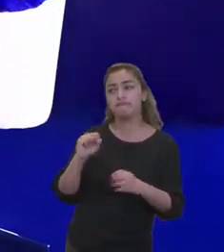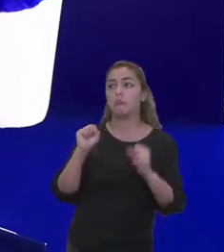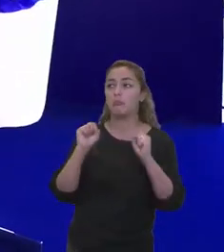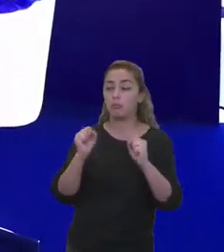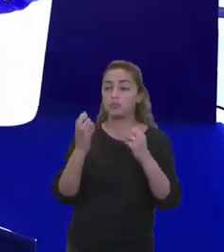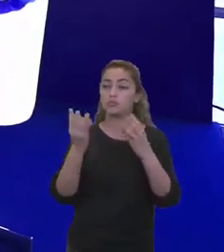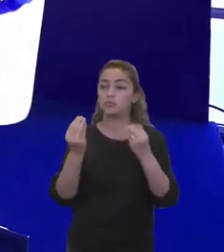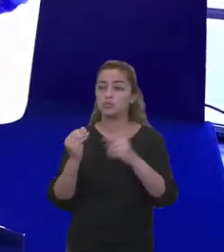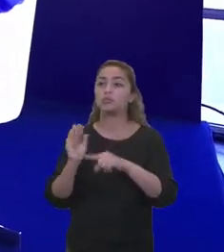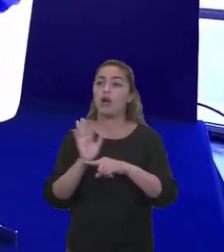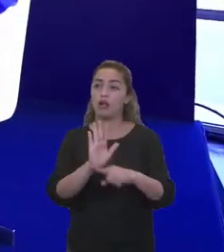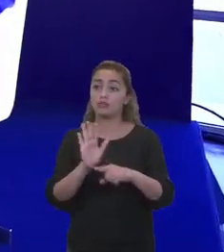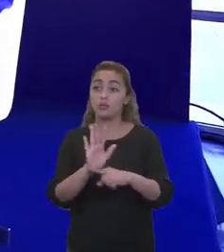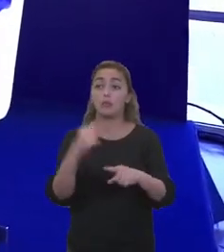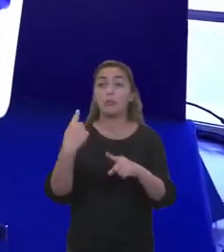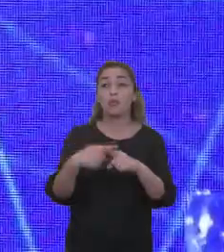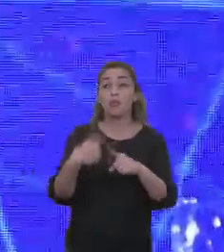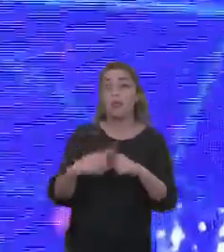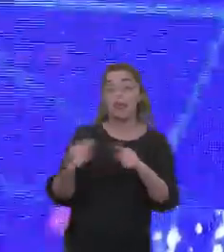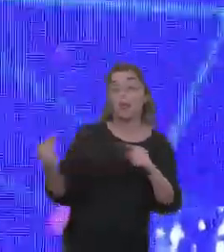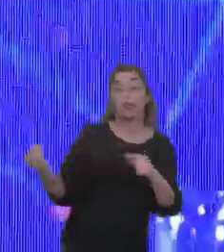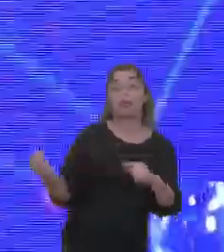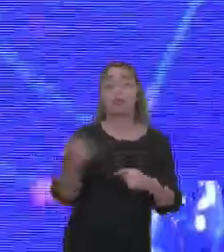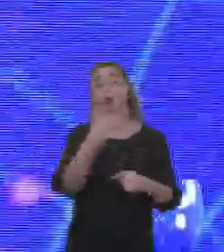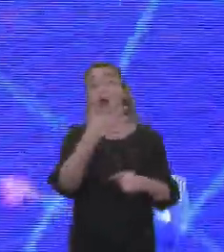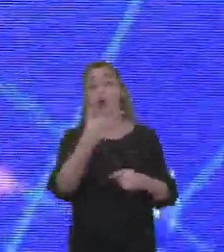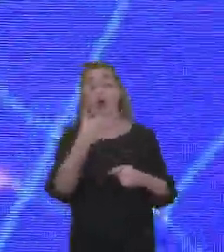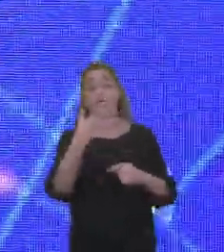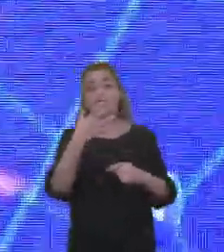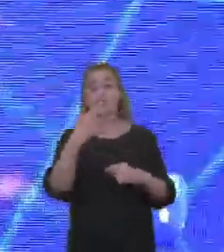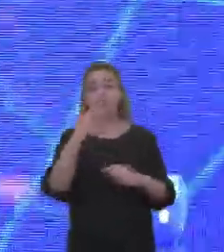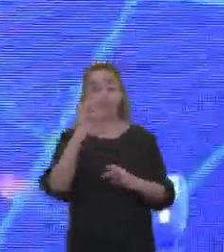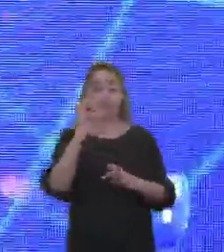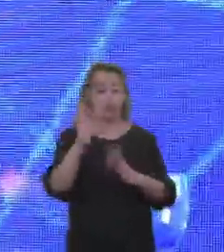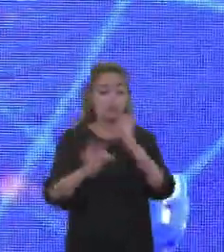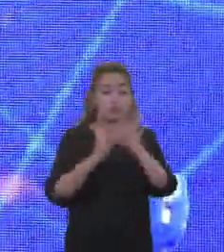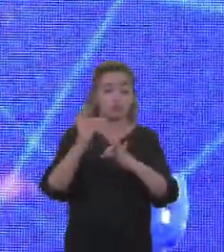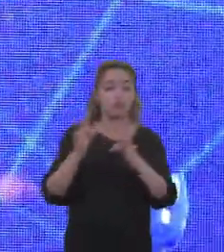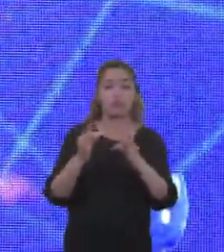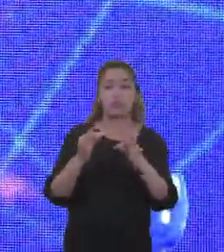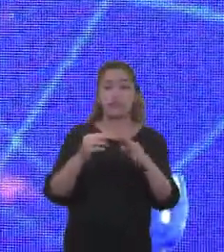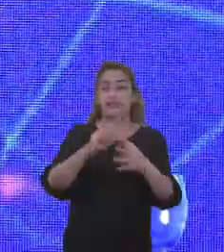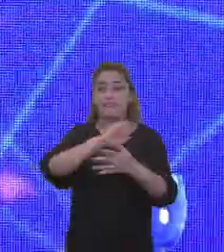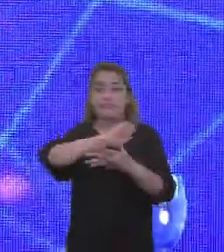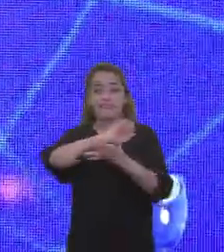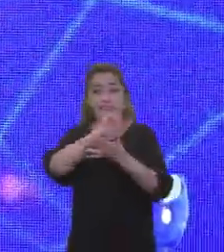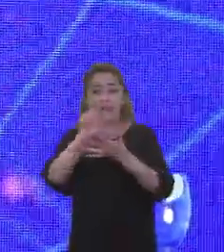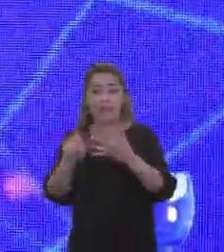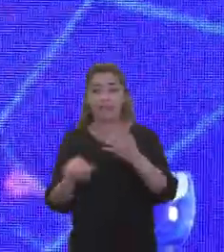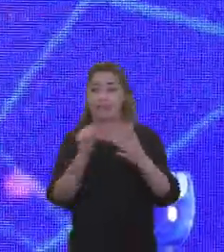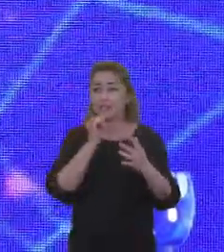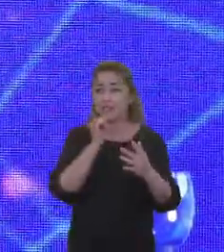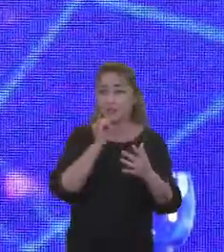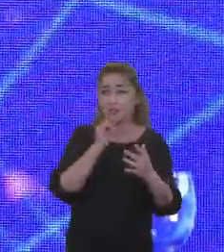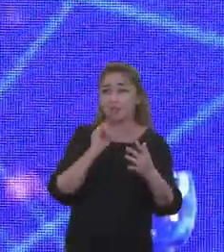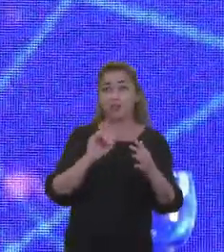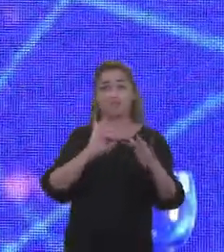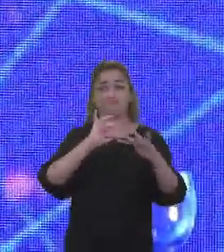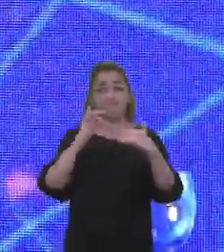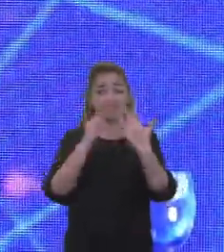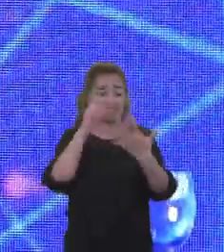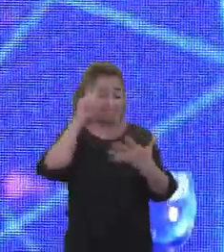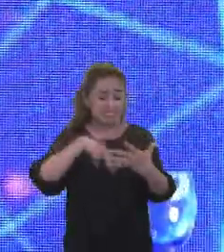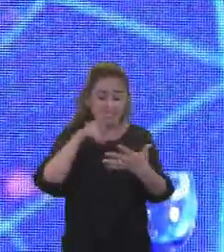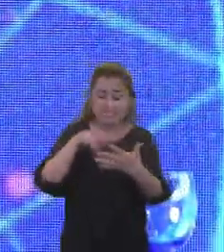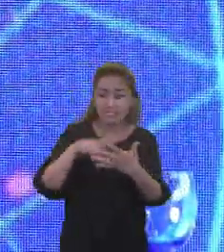Wow, it's a big deal. When we talk about a new generation, about new digital opportunities, people that are consuming hours and hours